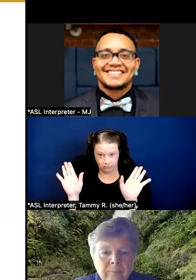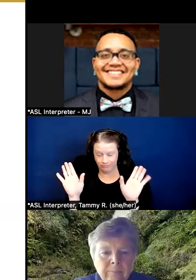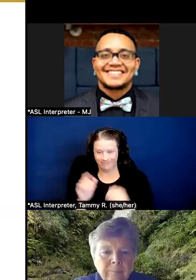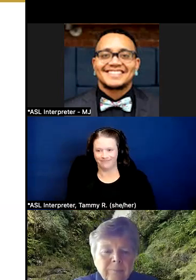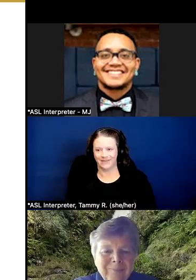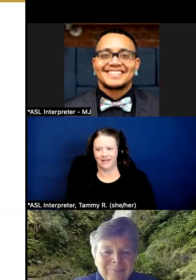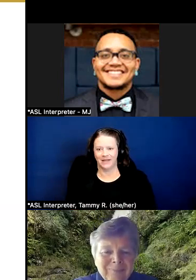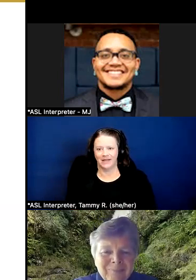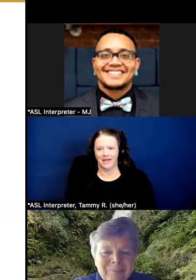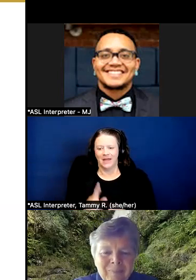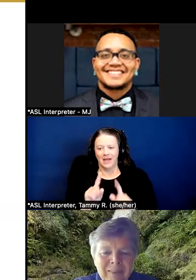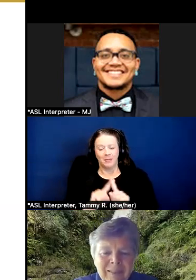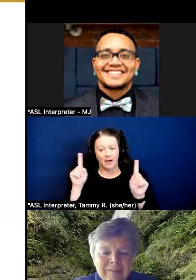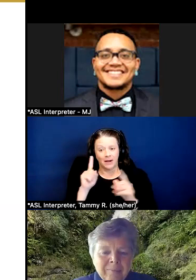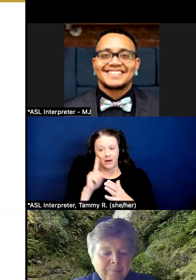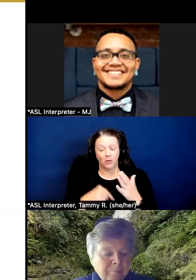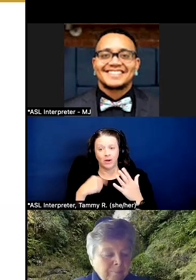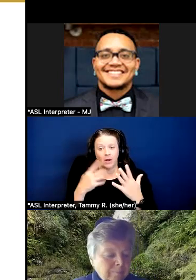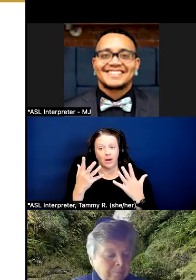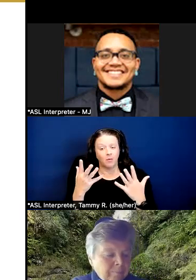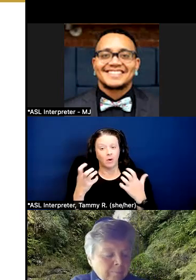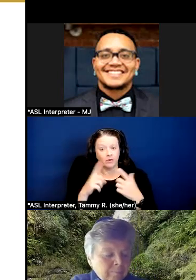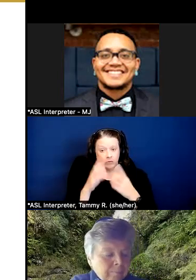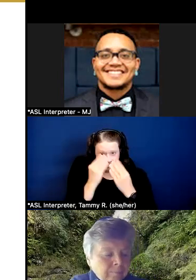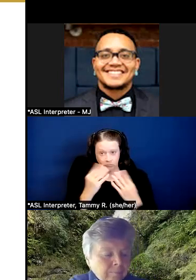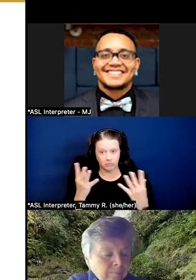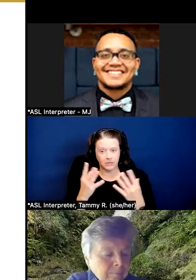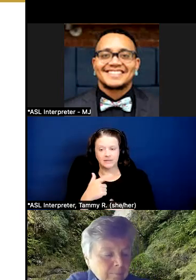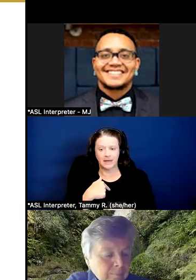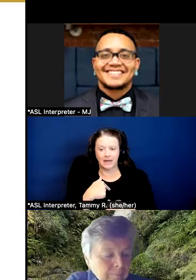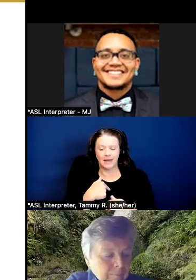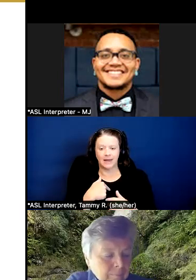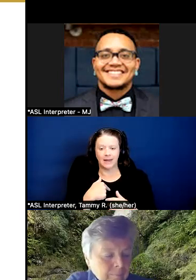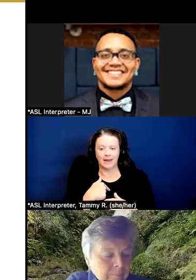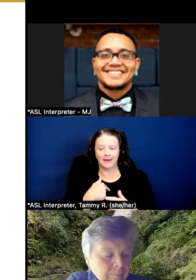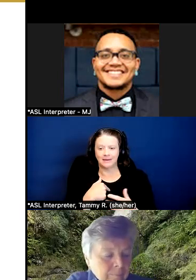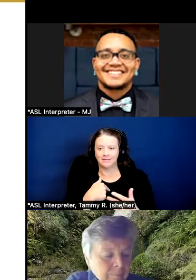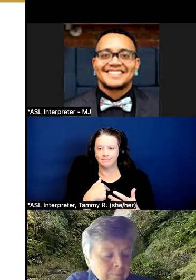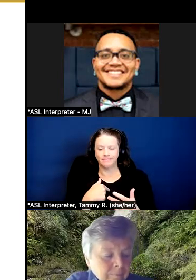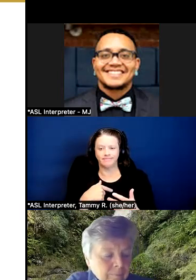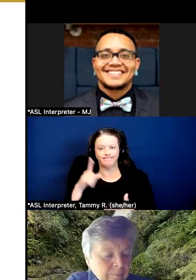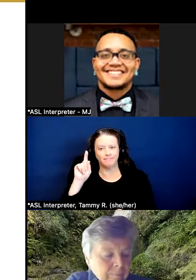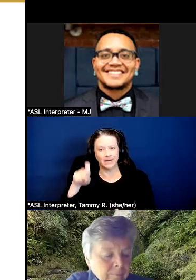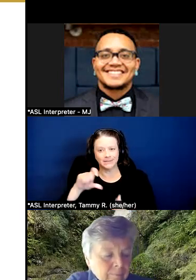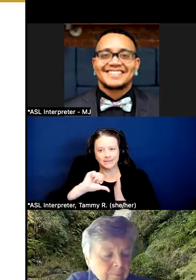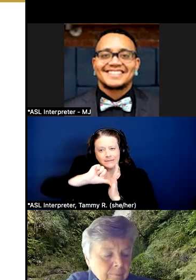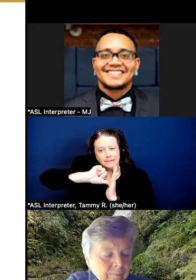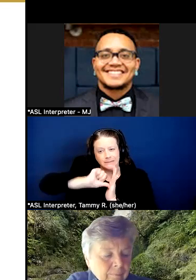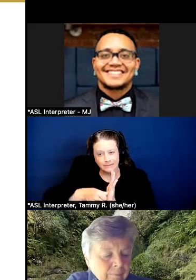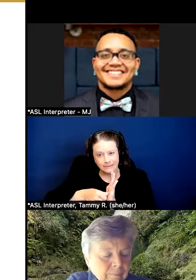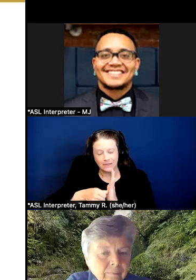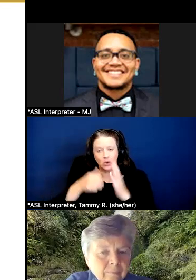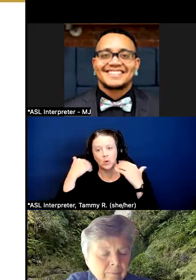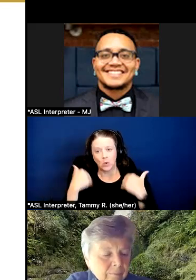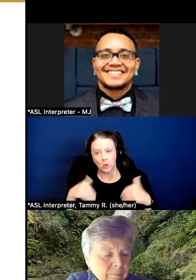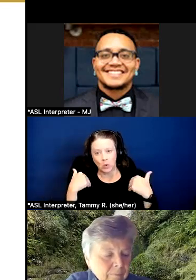tea. But what I will say is that I cannot overstate the importance of that